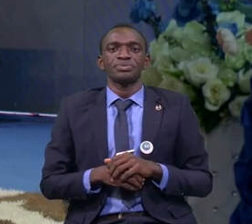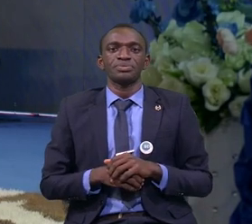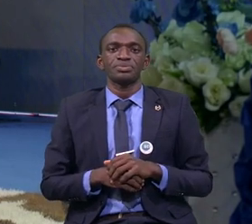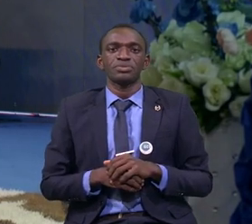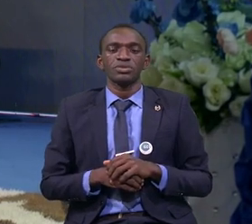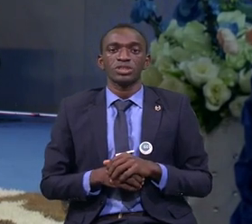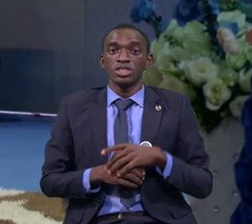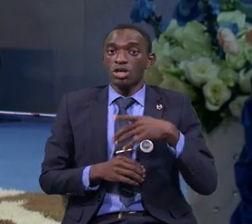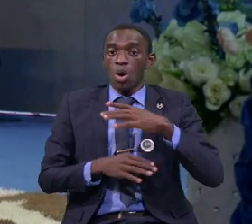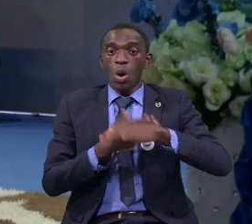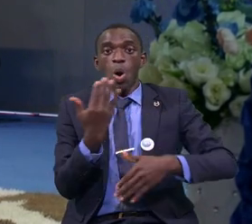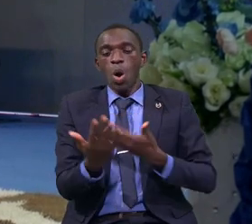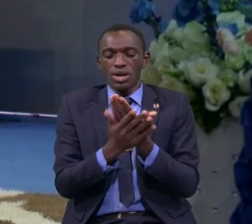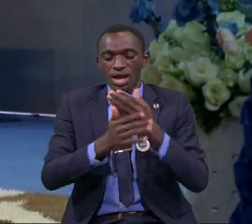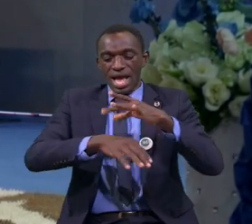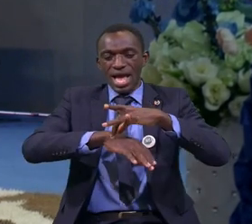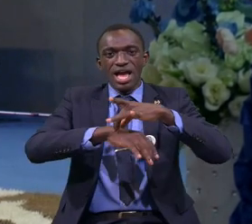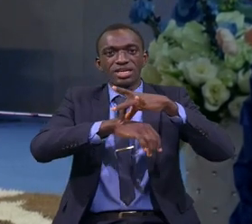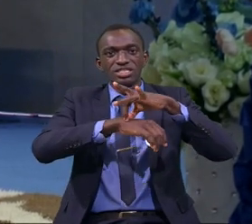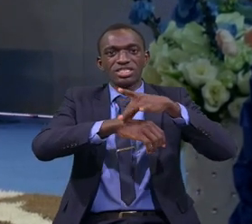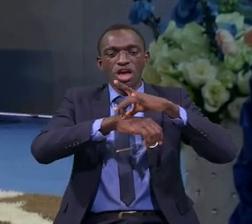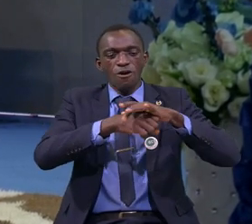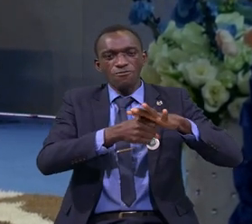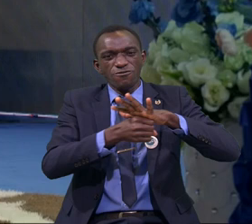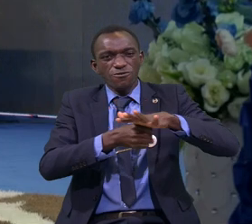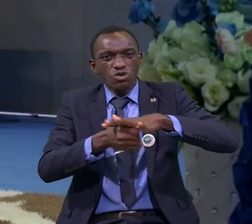The whole earth is full of his glory.